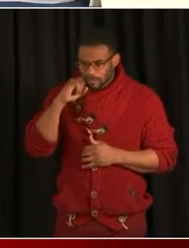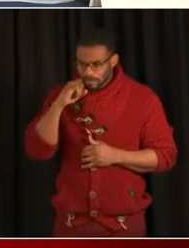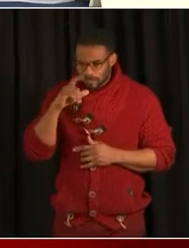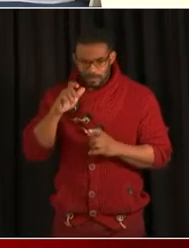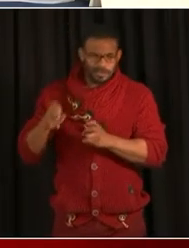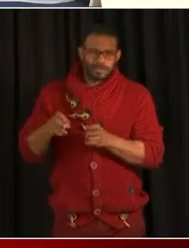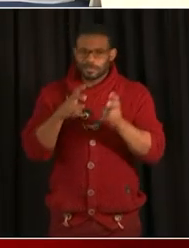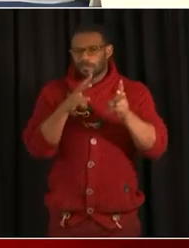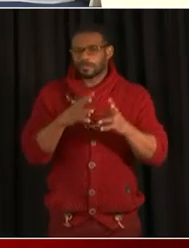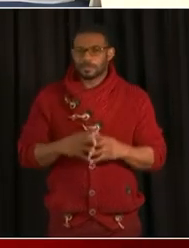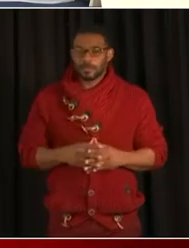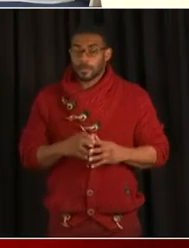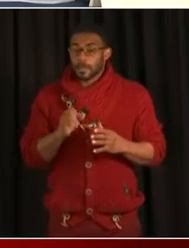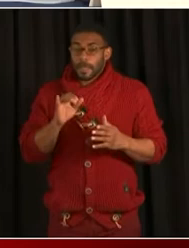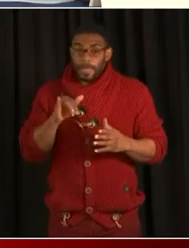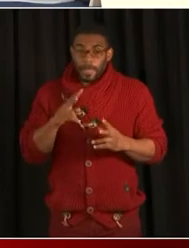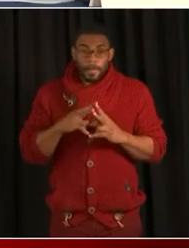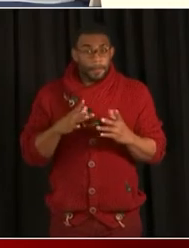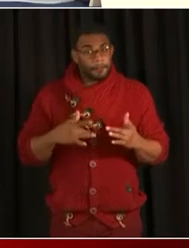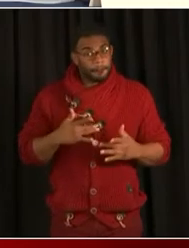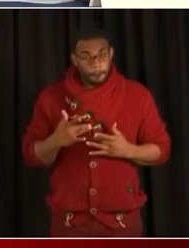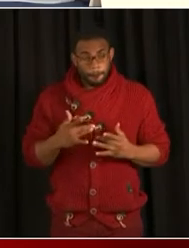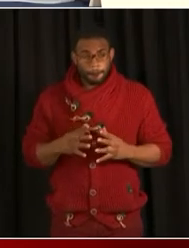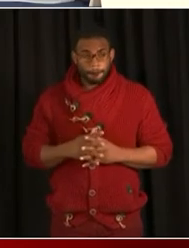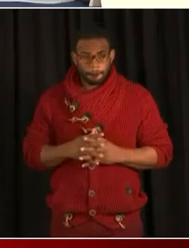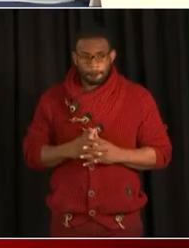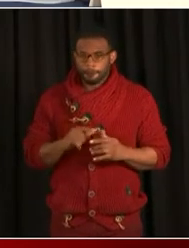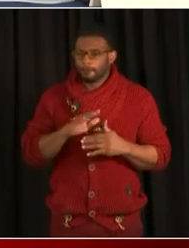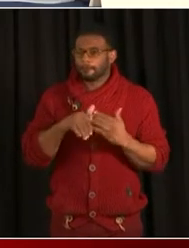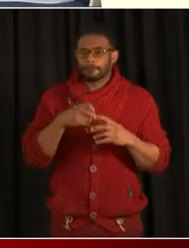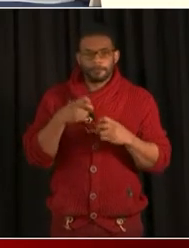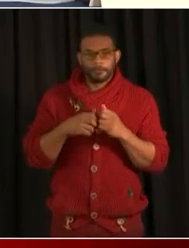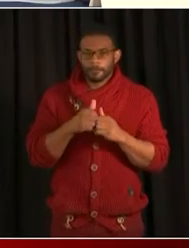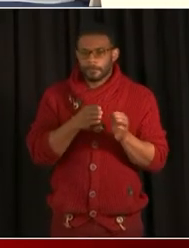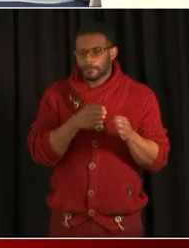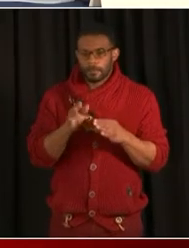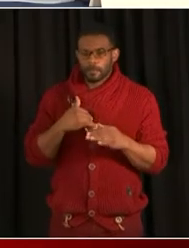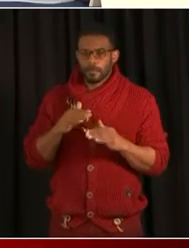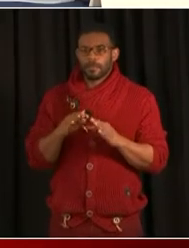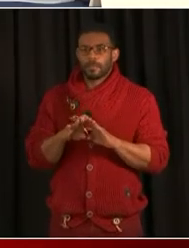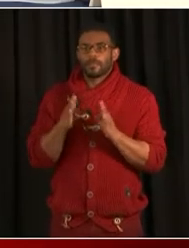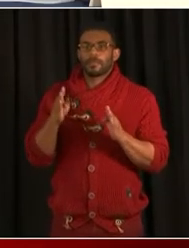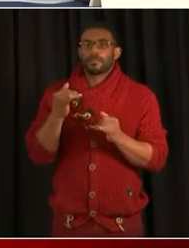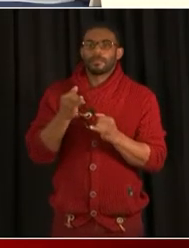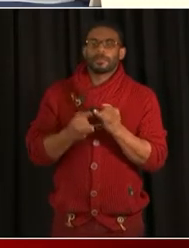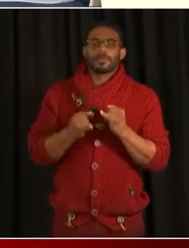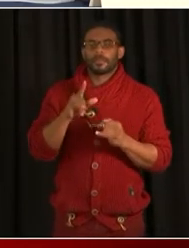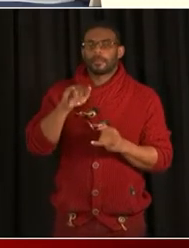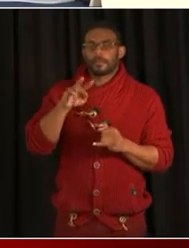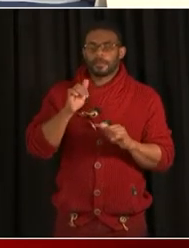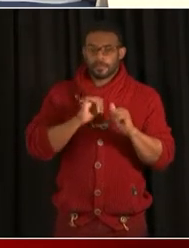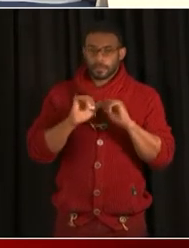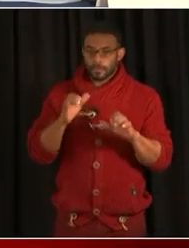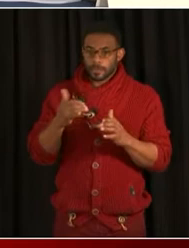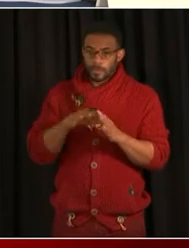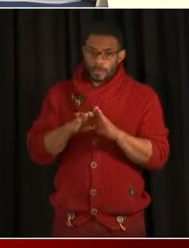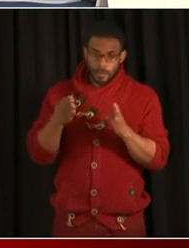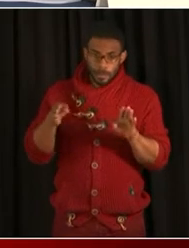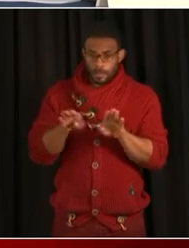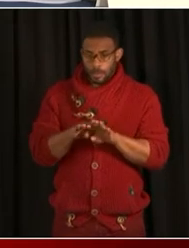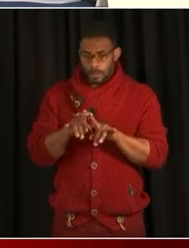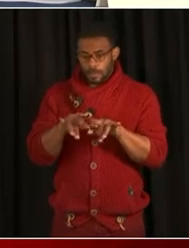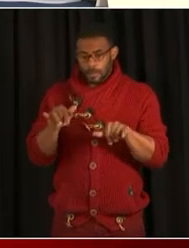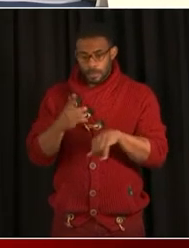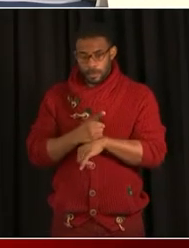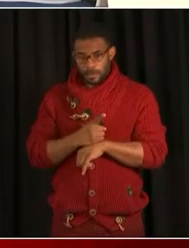Apple, and you can upload it. And so that's very exciting. But the whole problem of pivoting, we opened, the last live show we did, we opened and